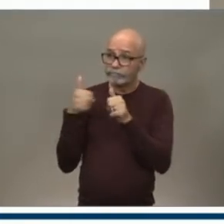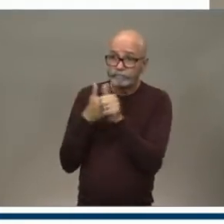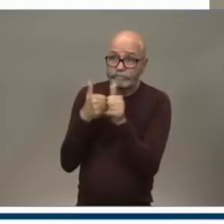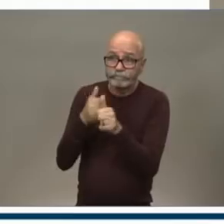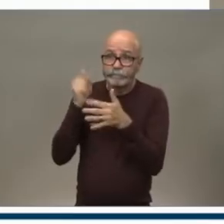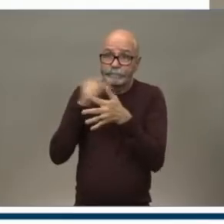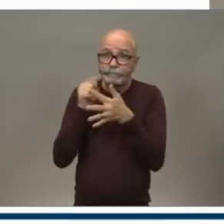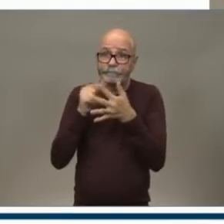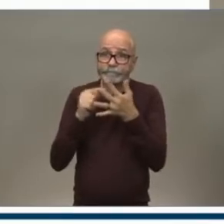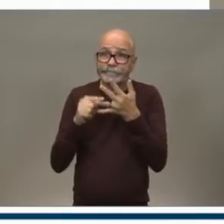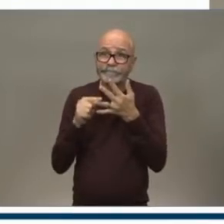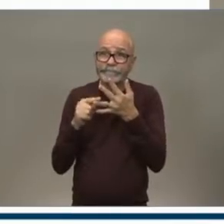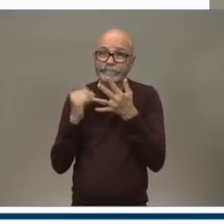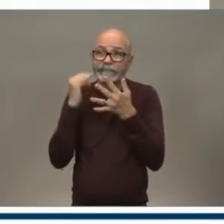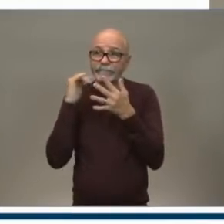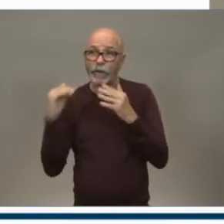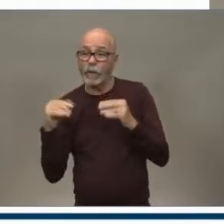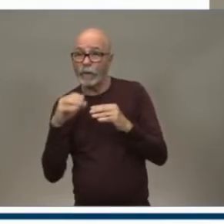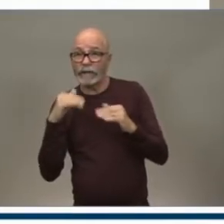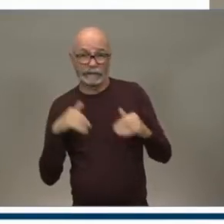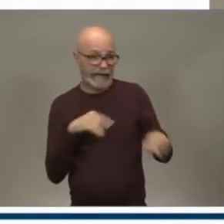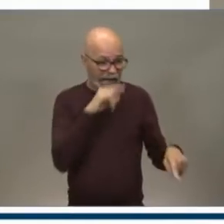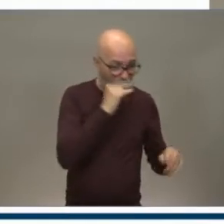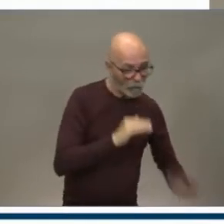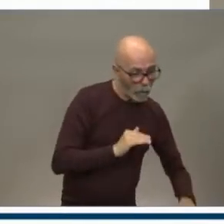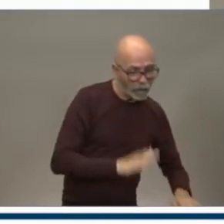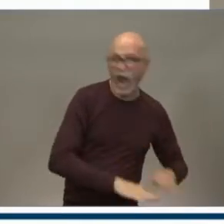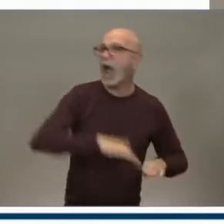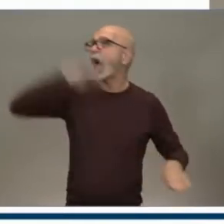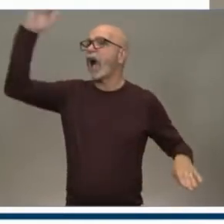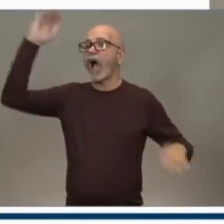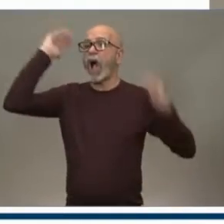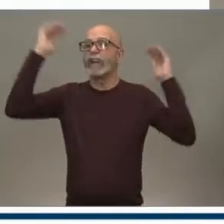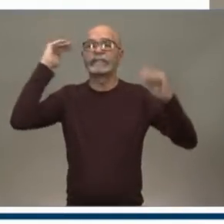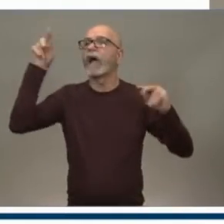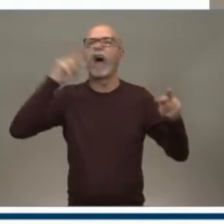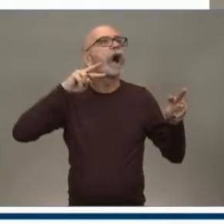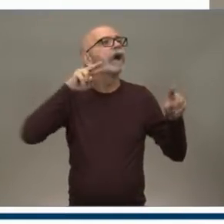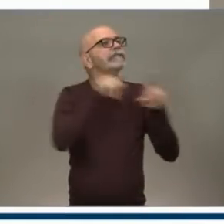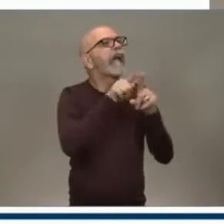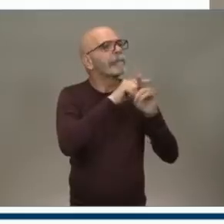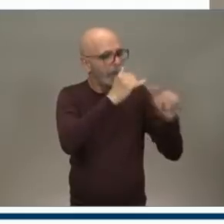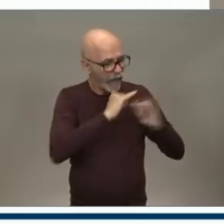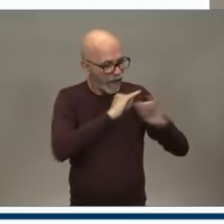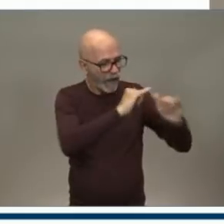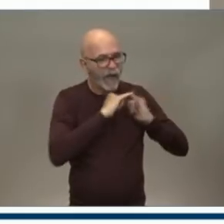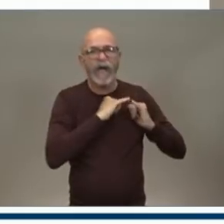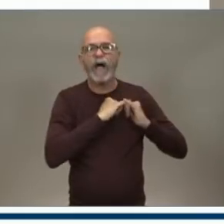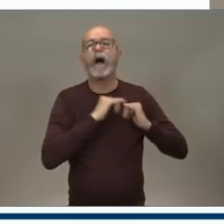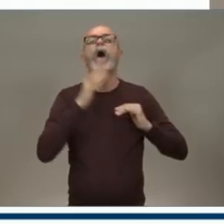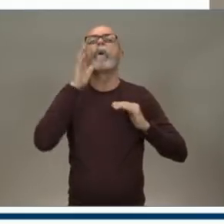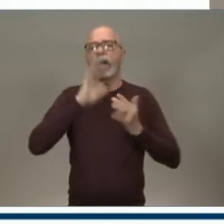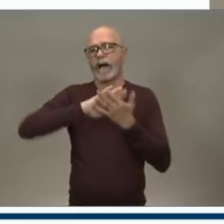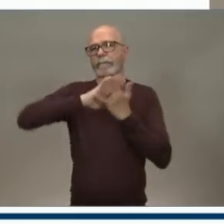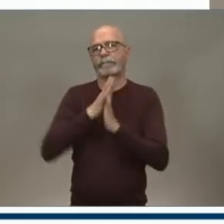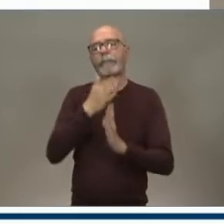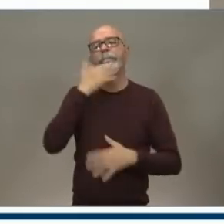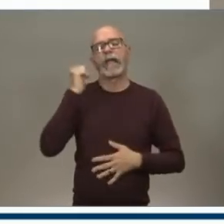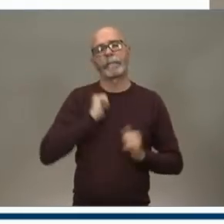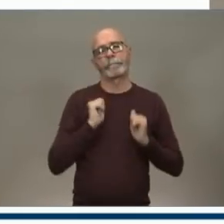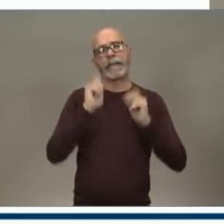other, and it will help us to get back to having life more normally much sooner than